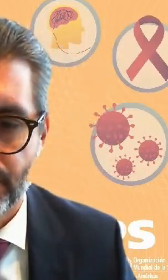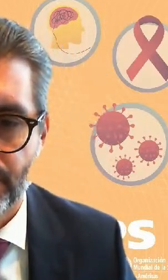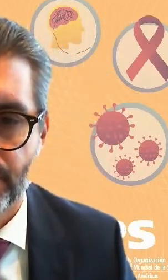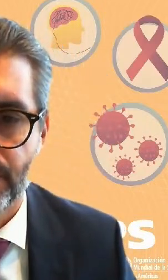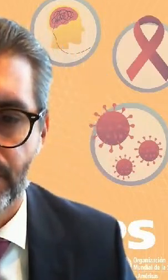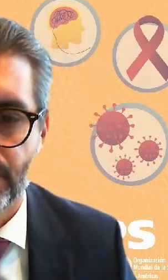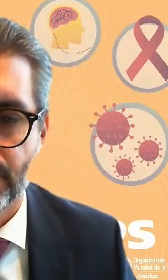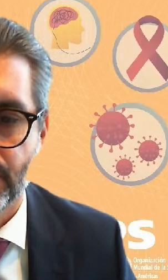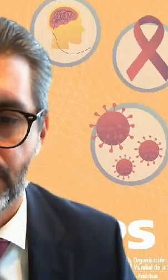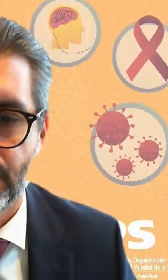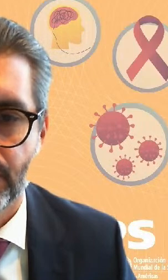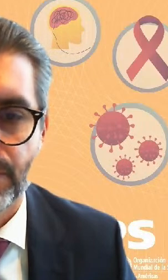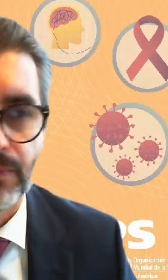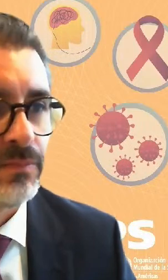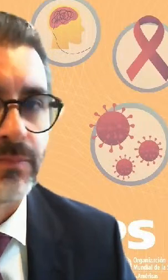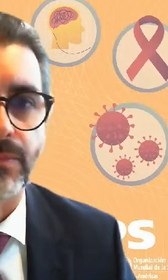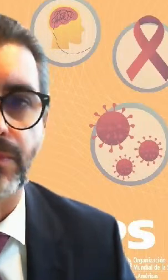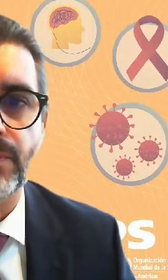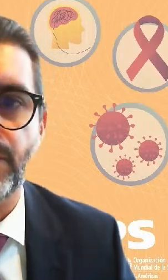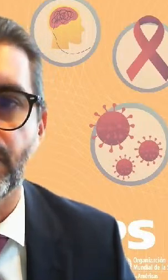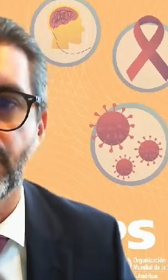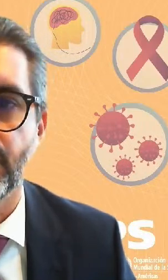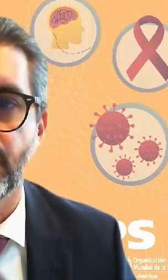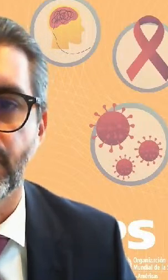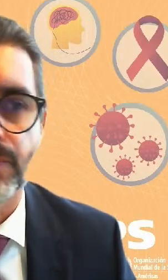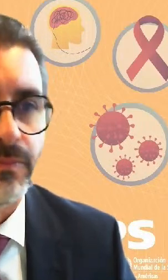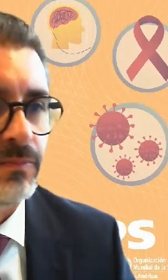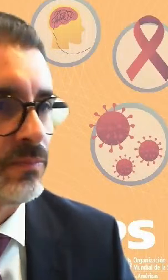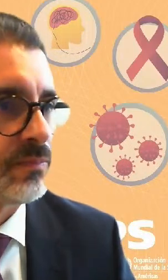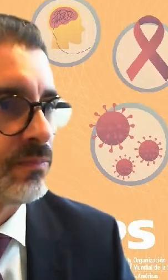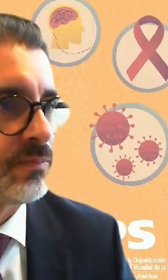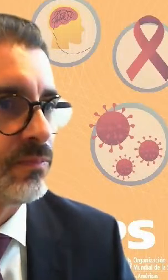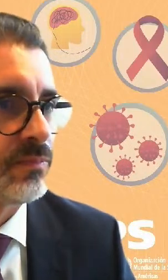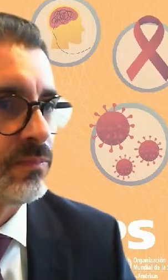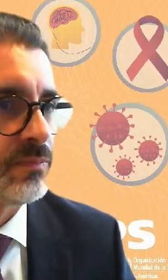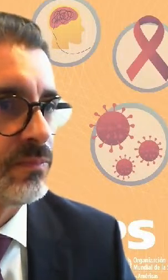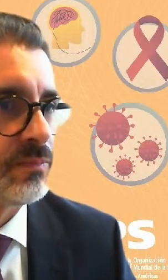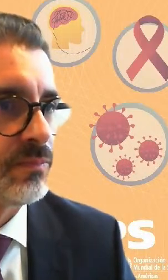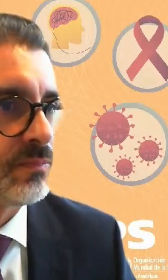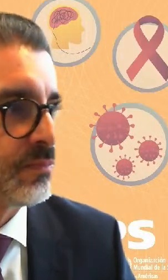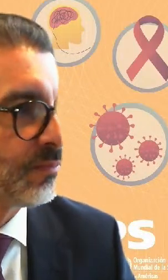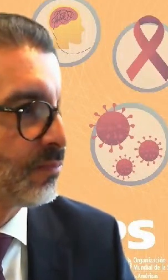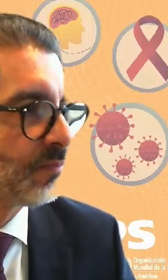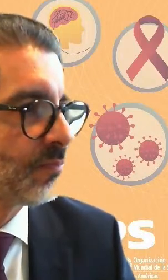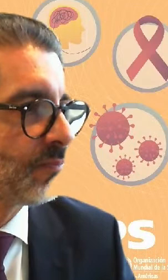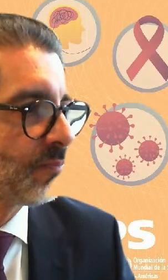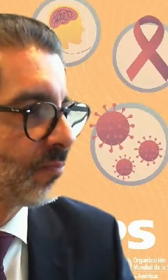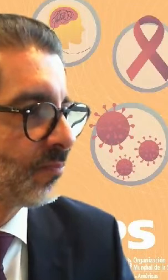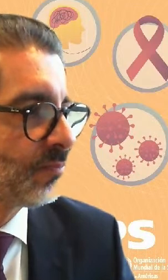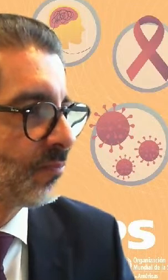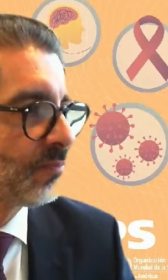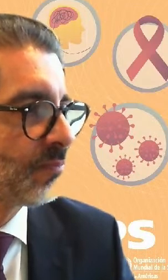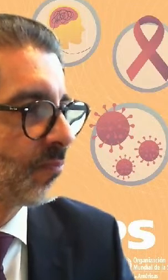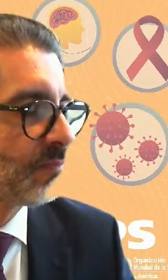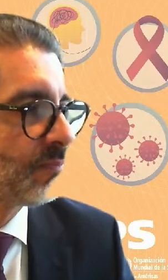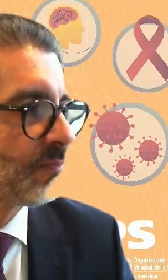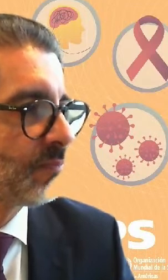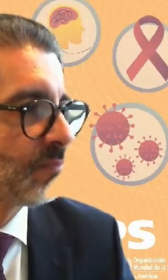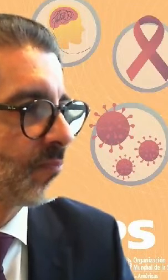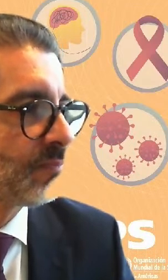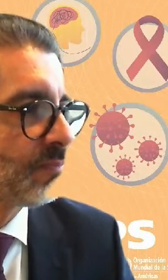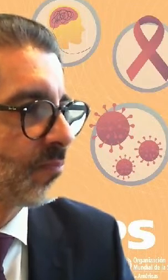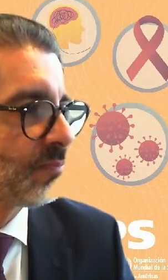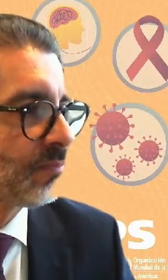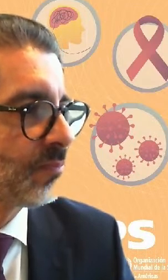PAHO data, data from the Atlas, data from the AIMS instrument, from all